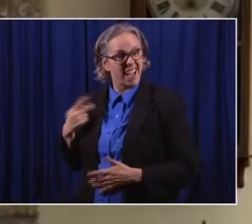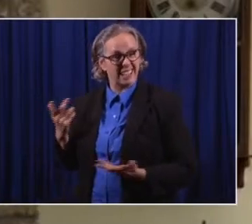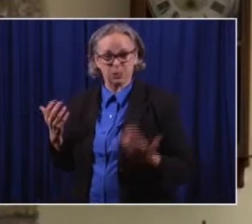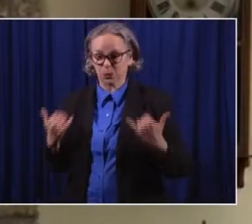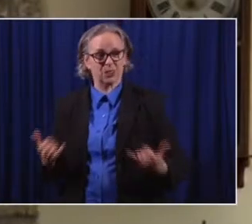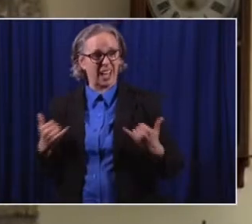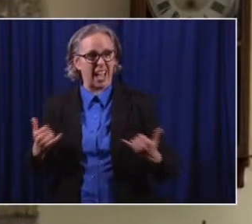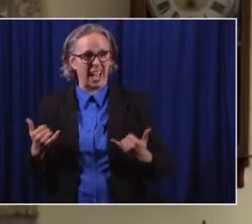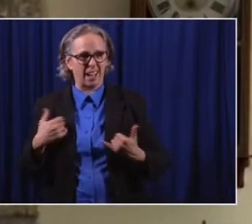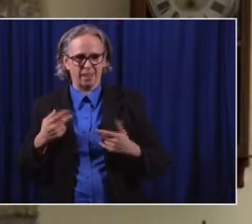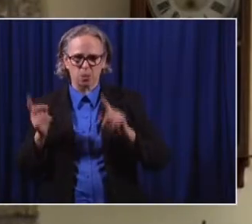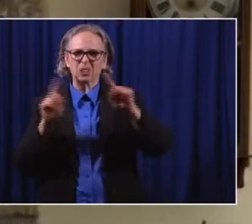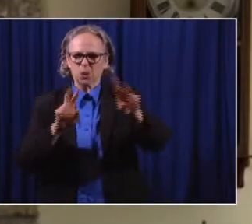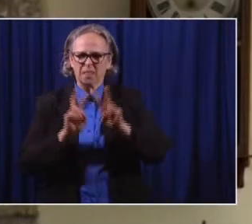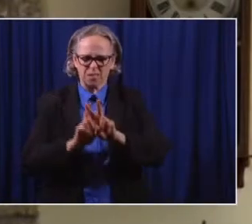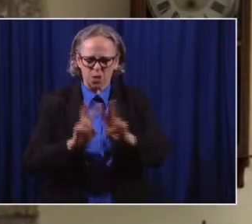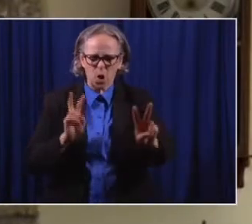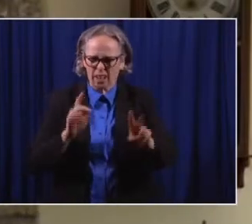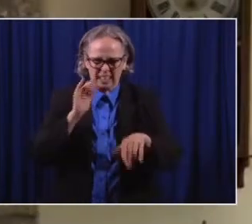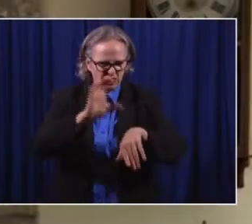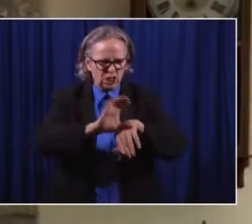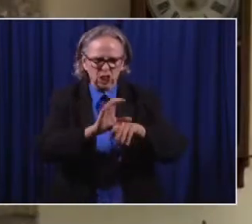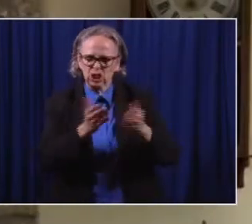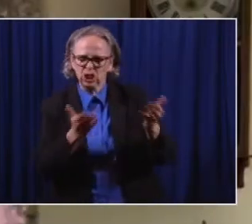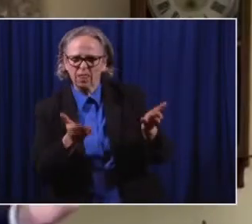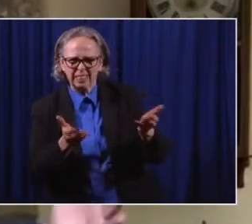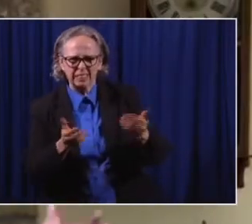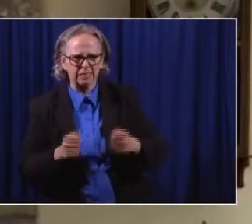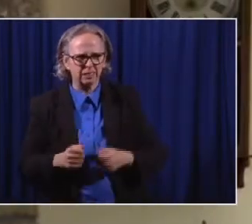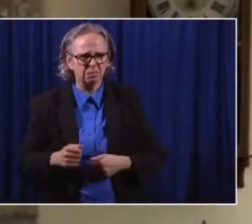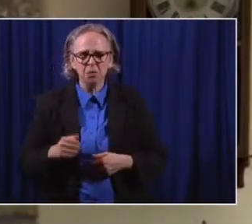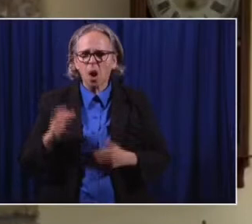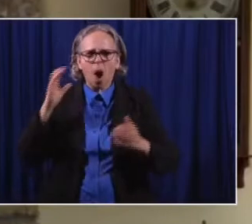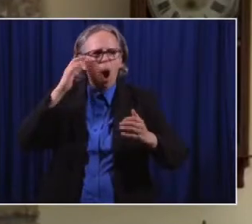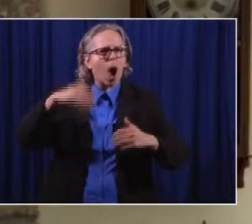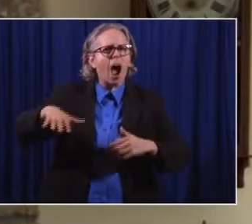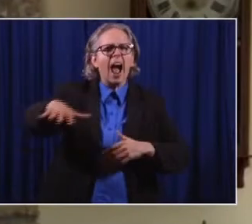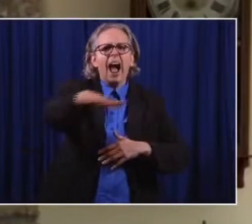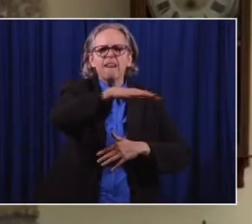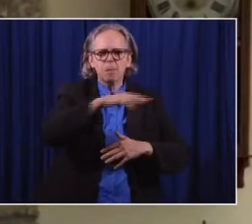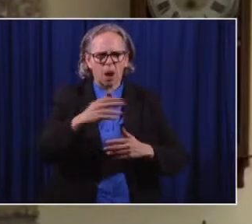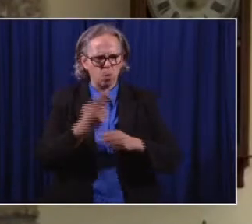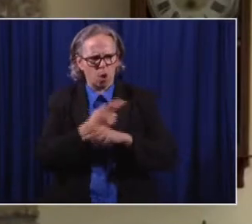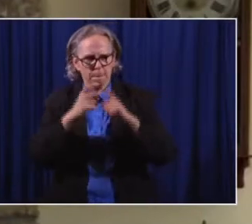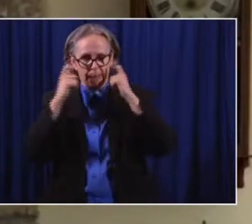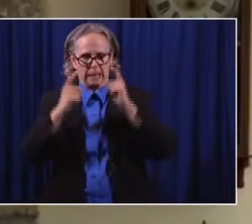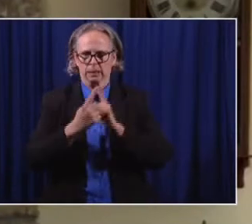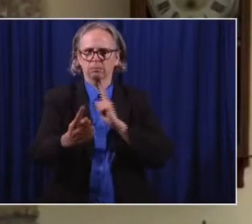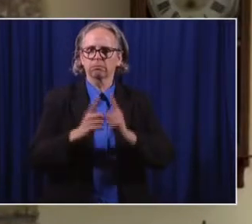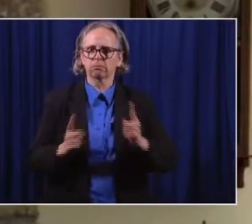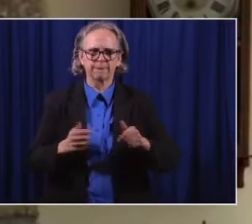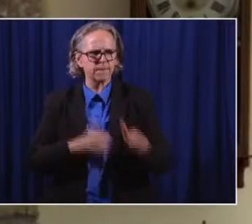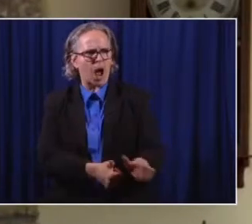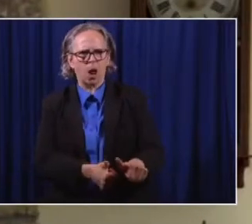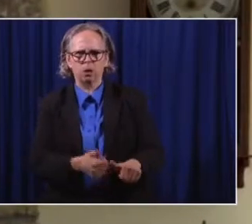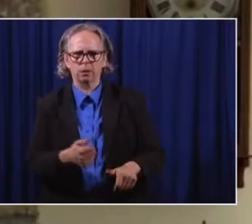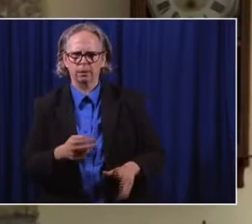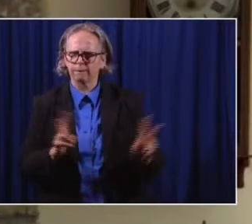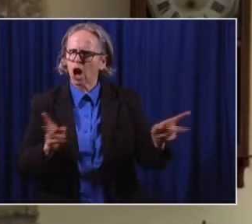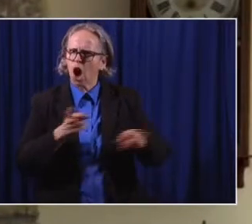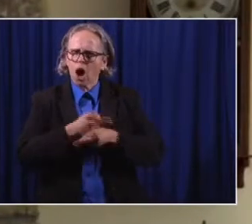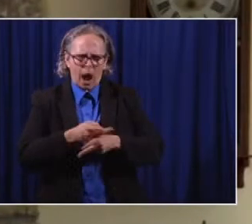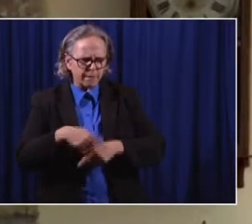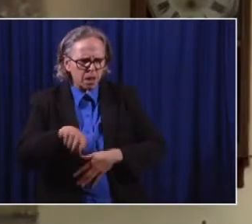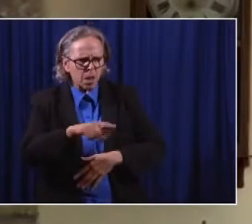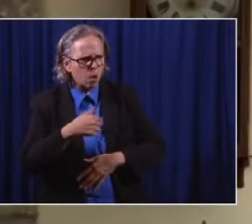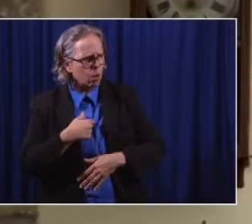funeral service, a lot of people there. Everybody had a mask on. Everyone was trying to distance. People were being very, very careful, and that matters.